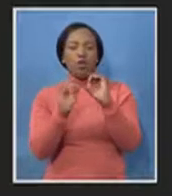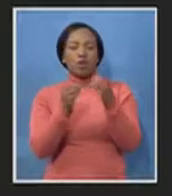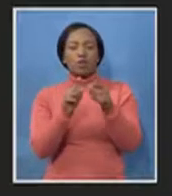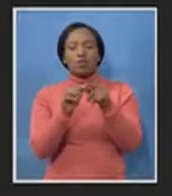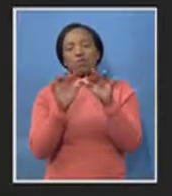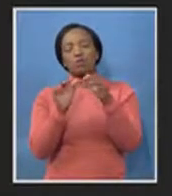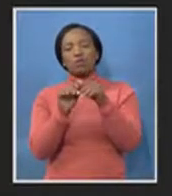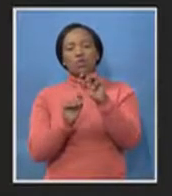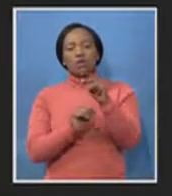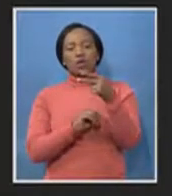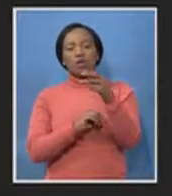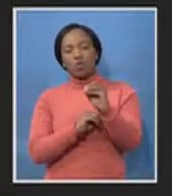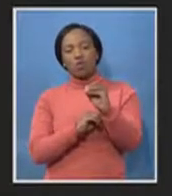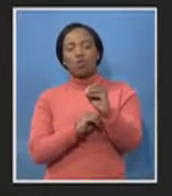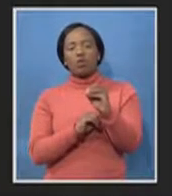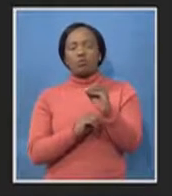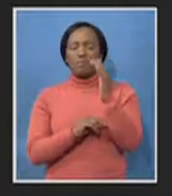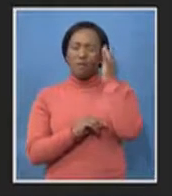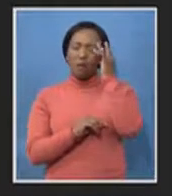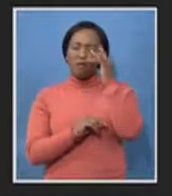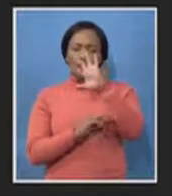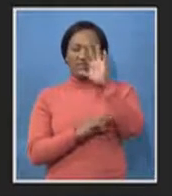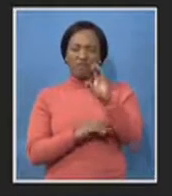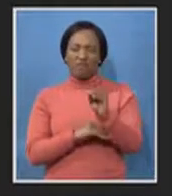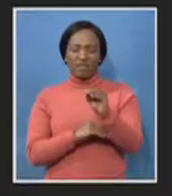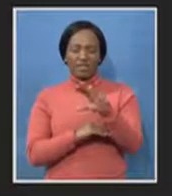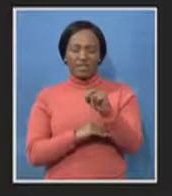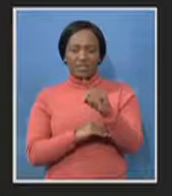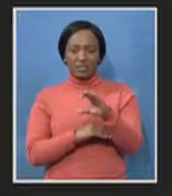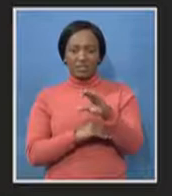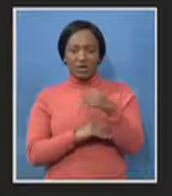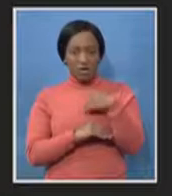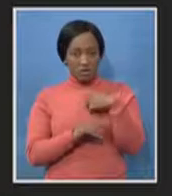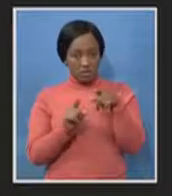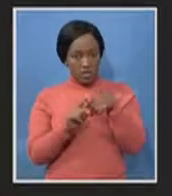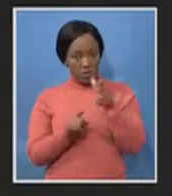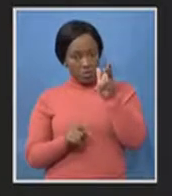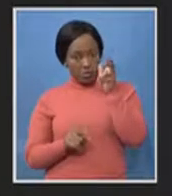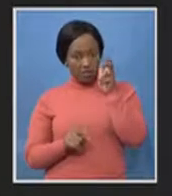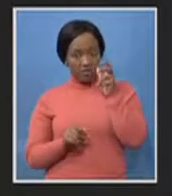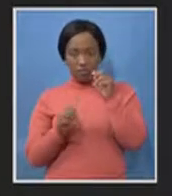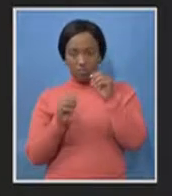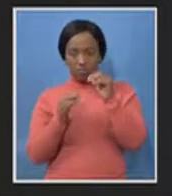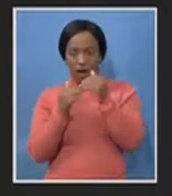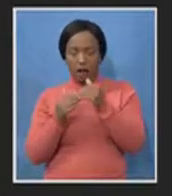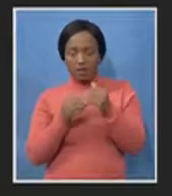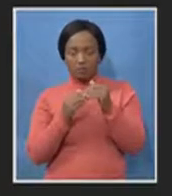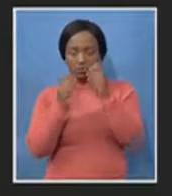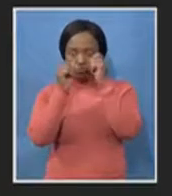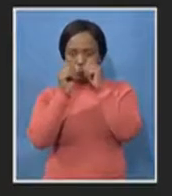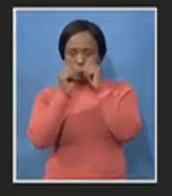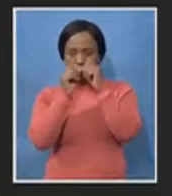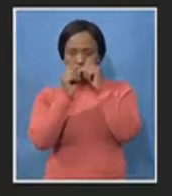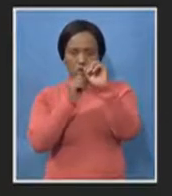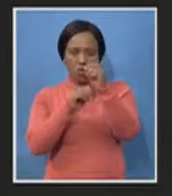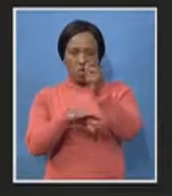Africa CDC is also getting alerts, and what defines alerts if it's not caseloads.